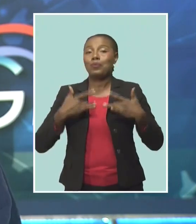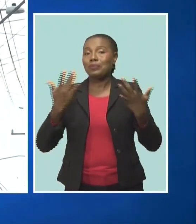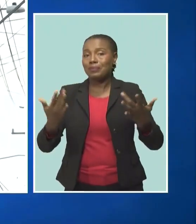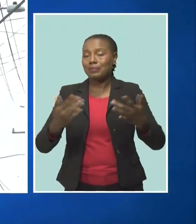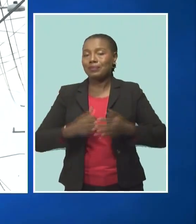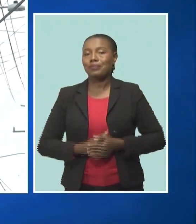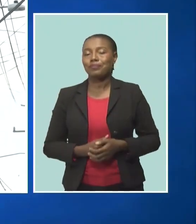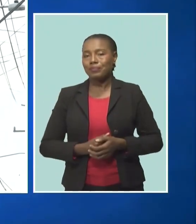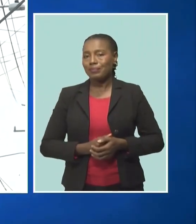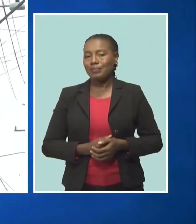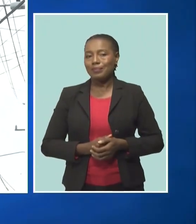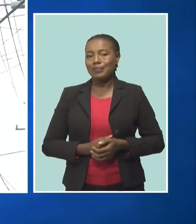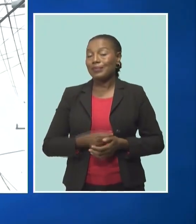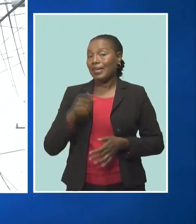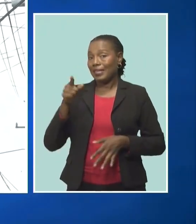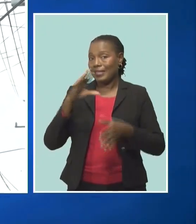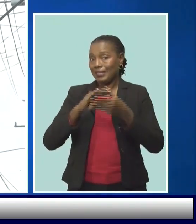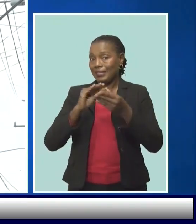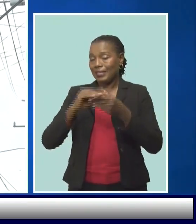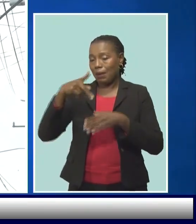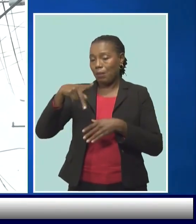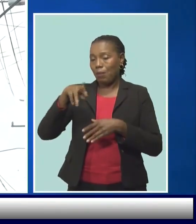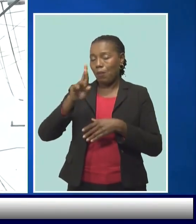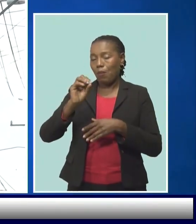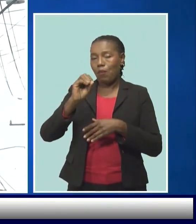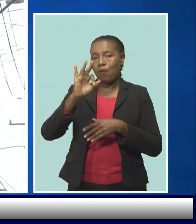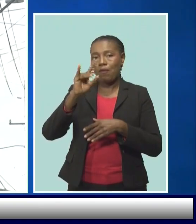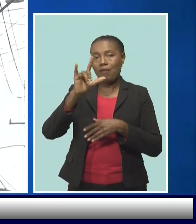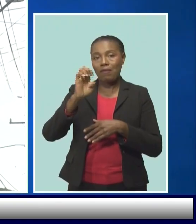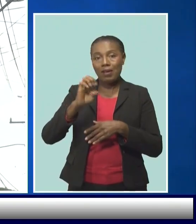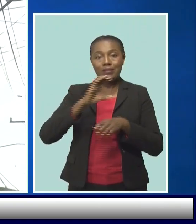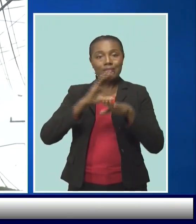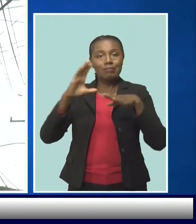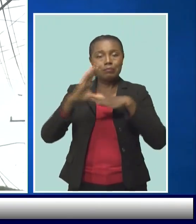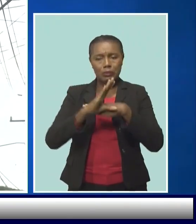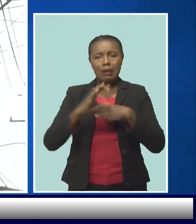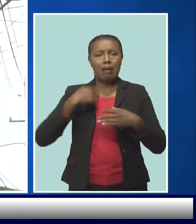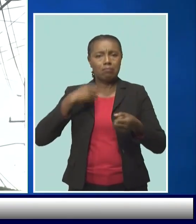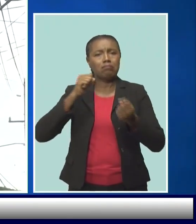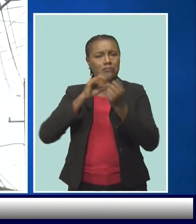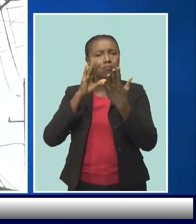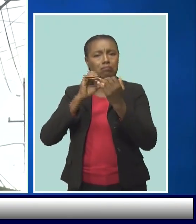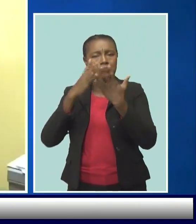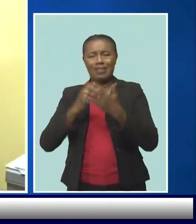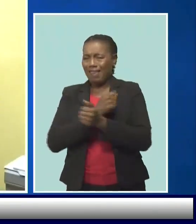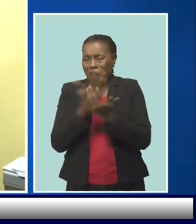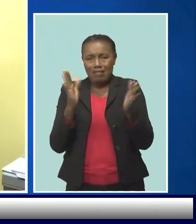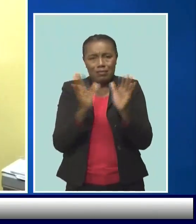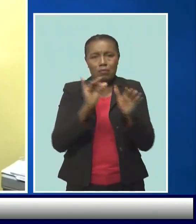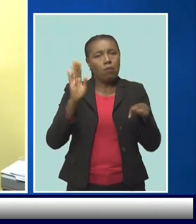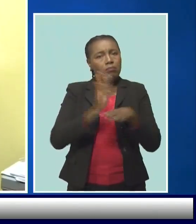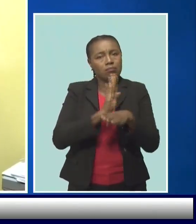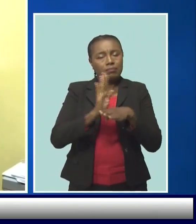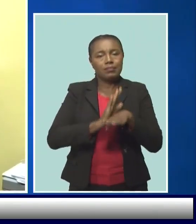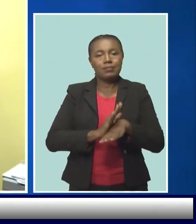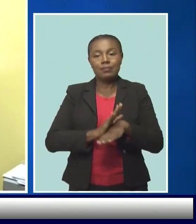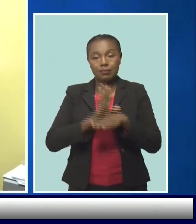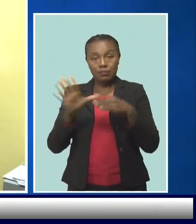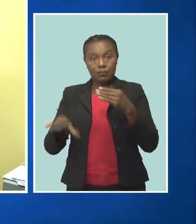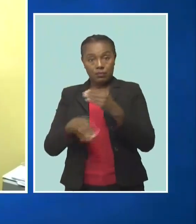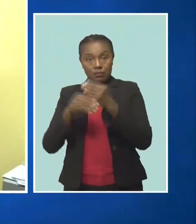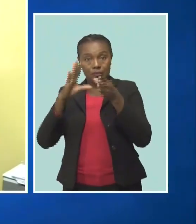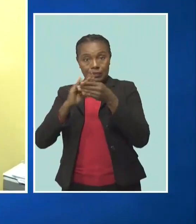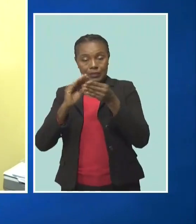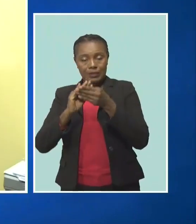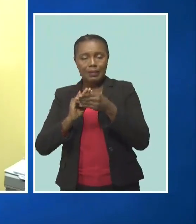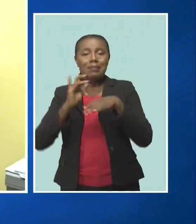Dong said in the early days, Profiles Caribbean experienced its share of challenges like any small business. He added, however, that the